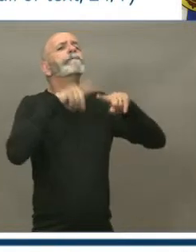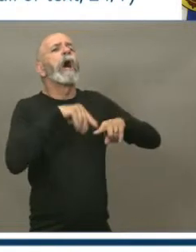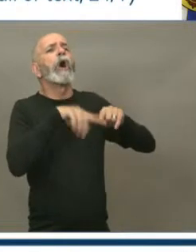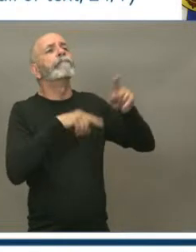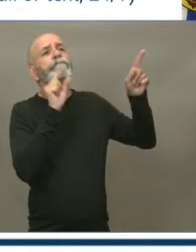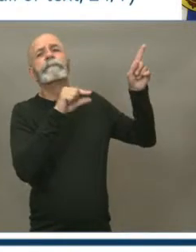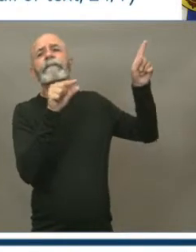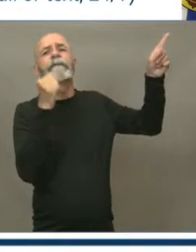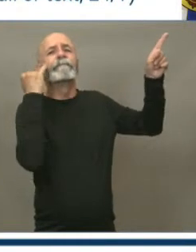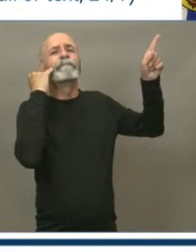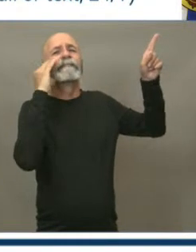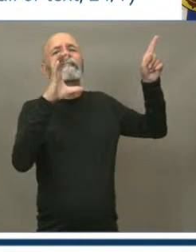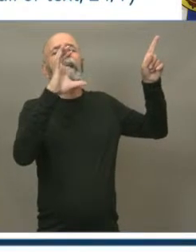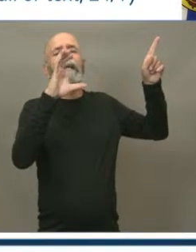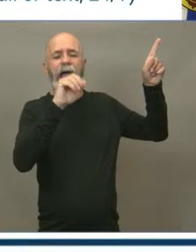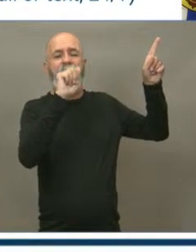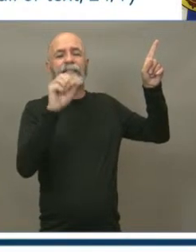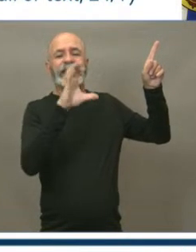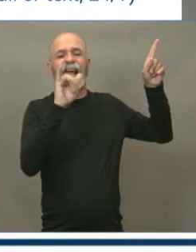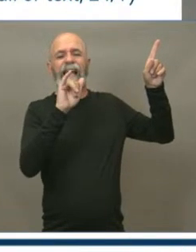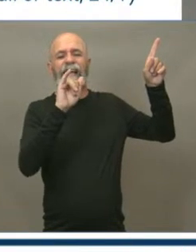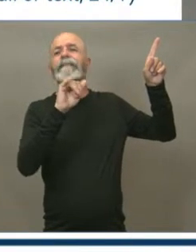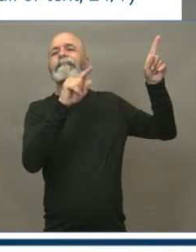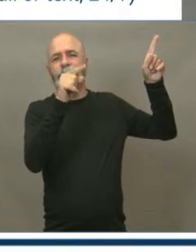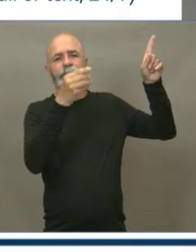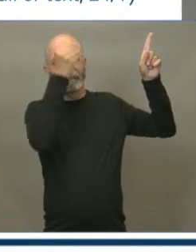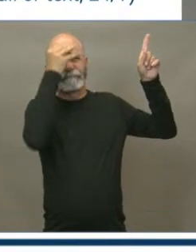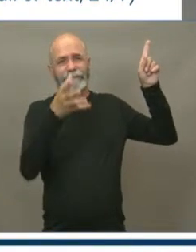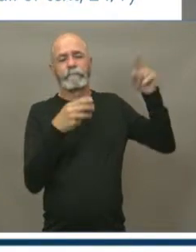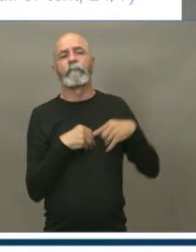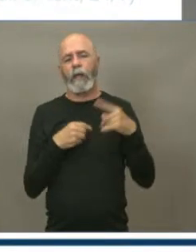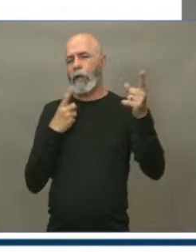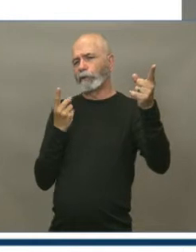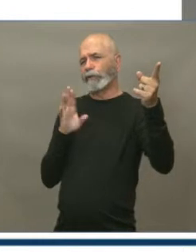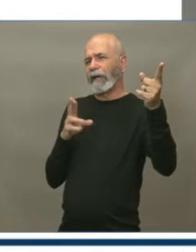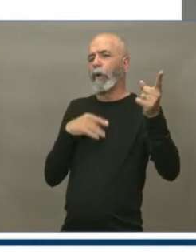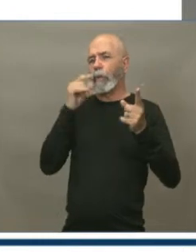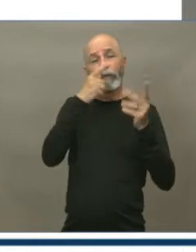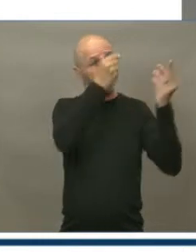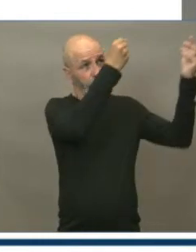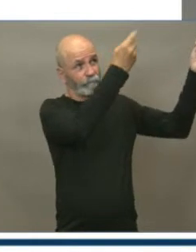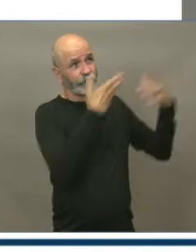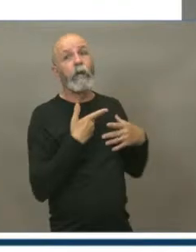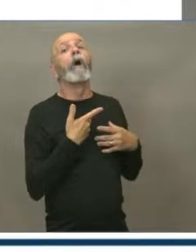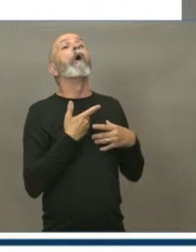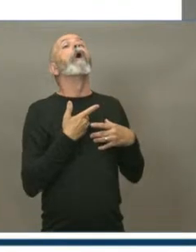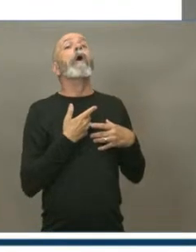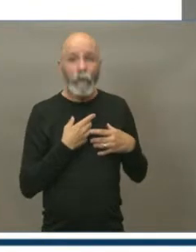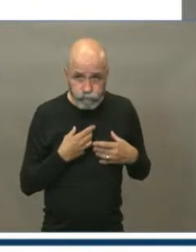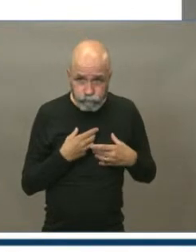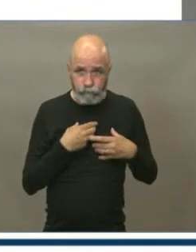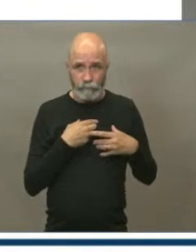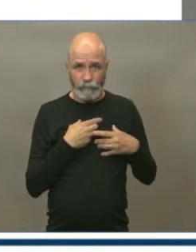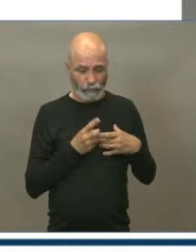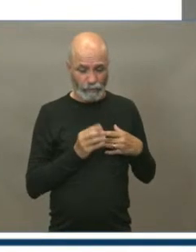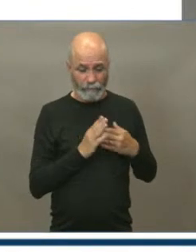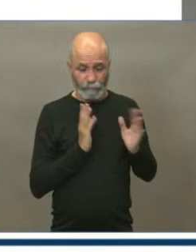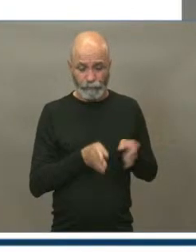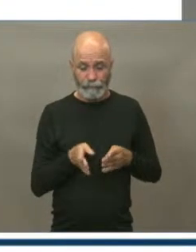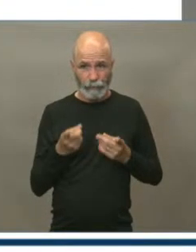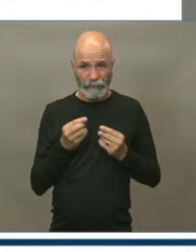Yeah, we're looking at part of our second dose planning, as well as what we're getting for the recommendations we're waiting from NACI, and how we may use